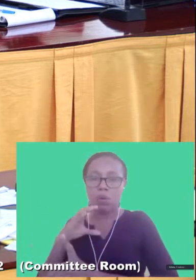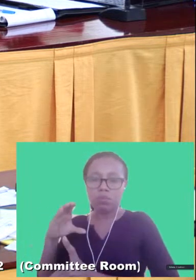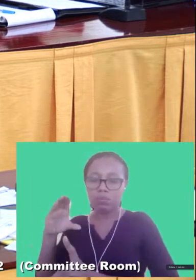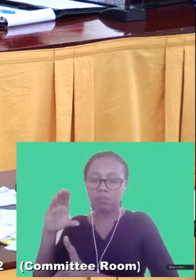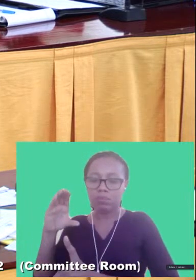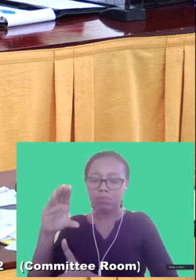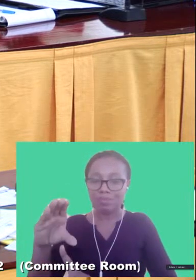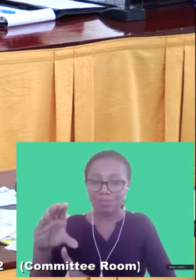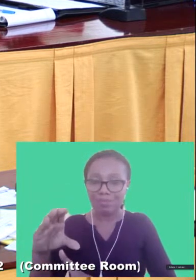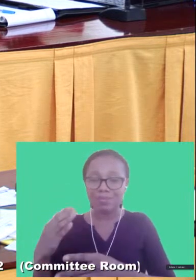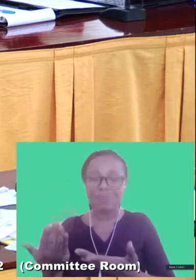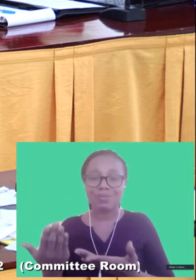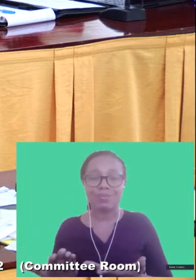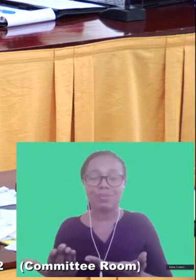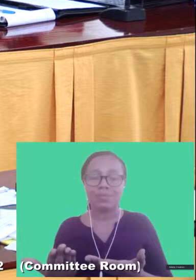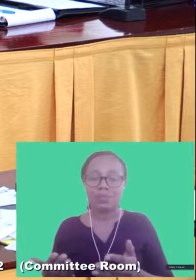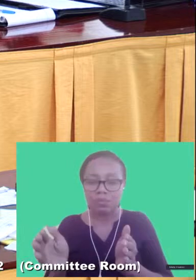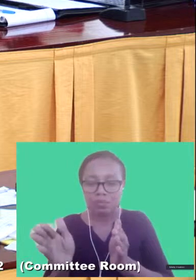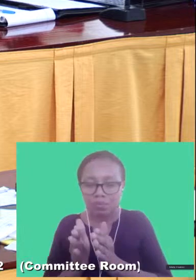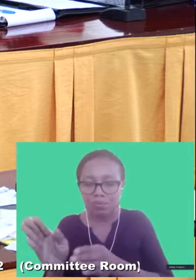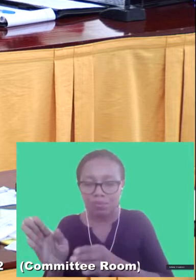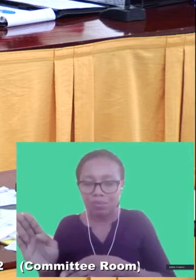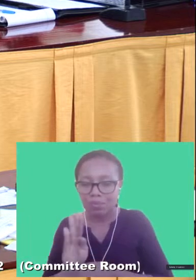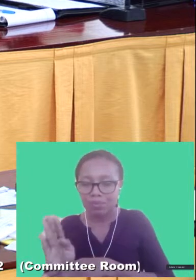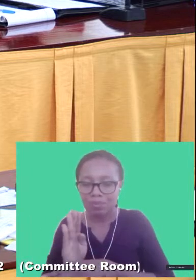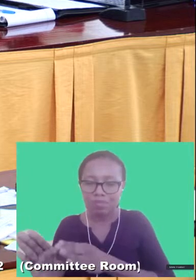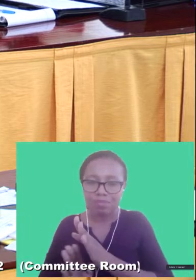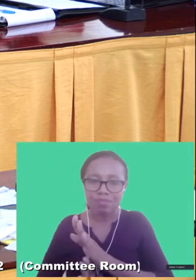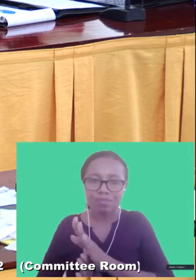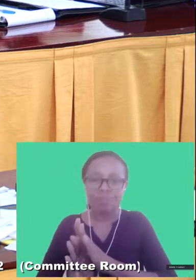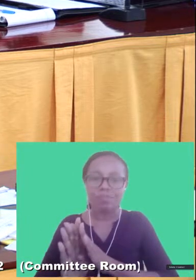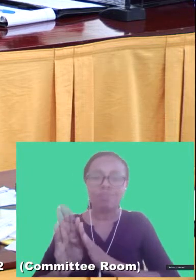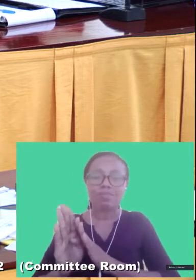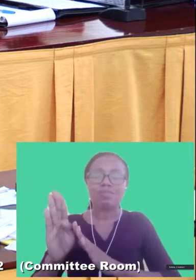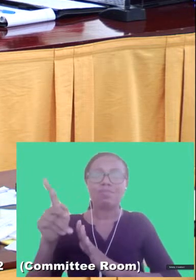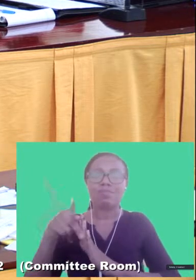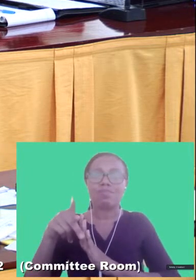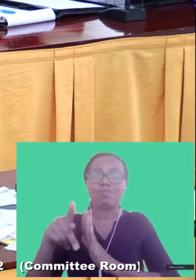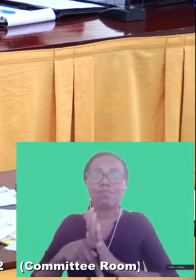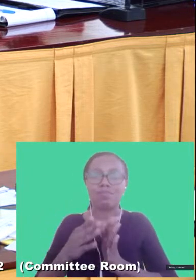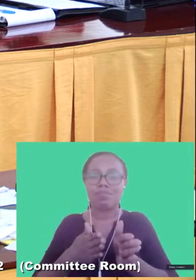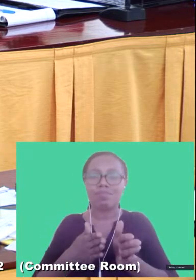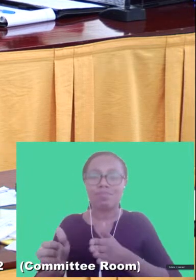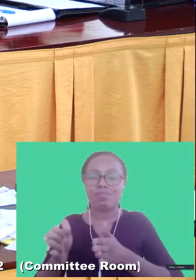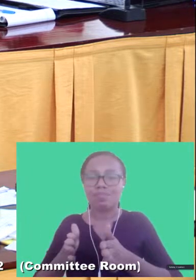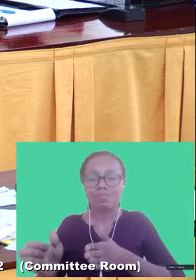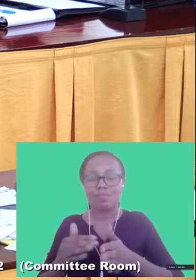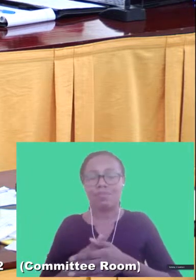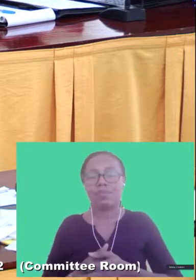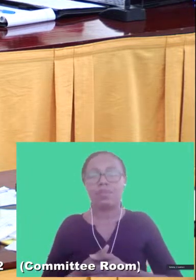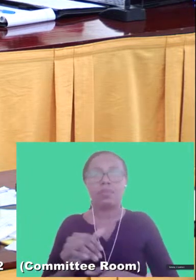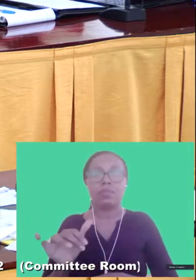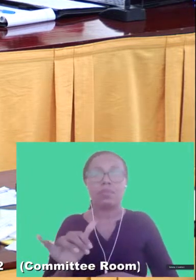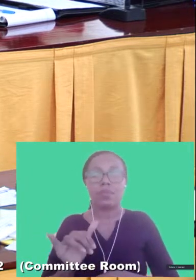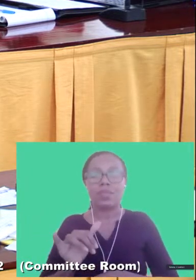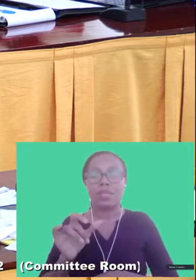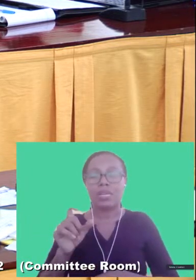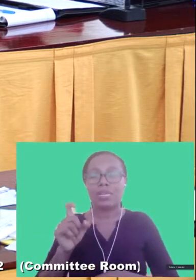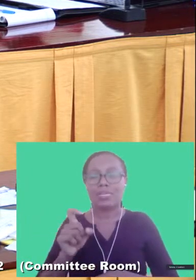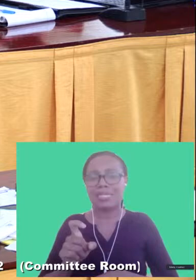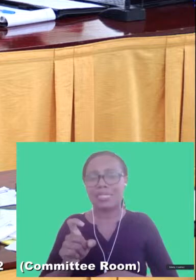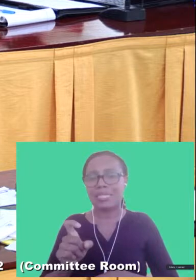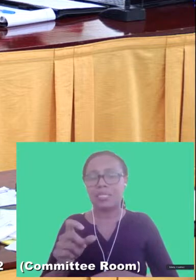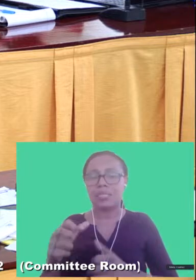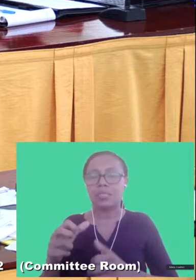And equally, ma'am, we're going to have to do some revisions to the Electric Light and Power Act, which will make sure that the new